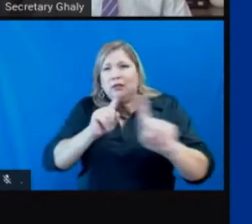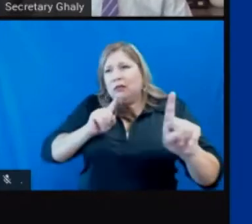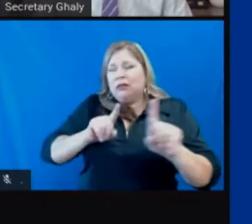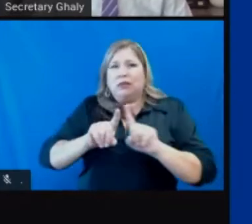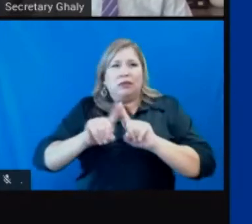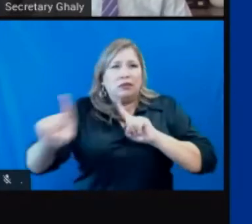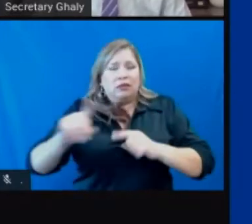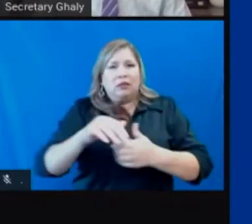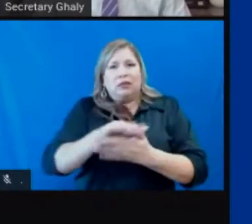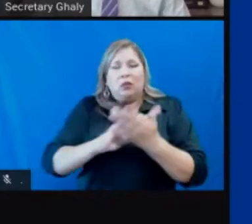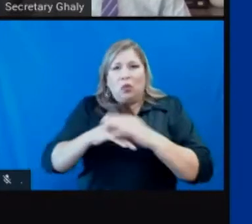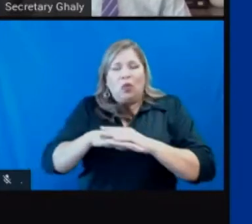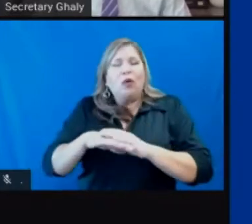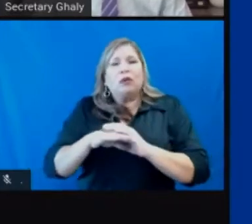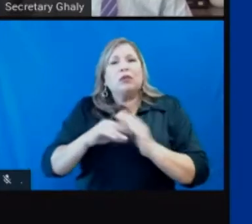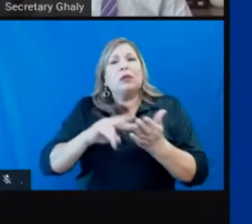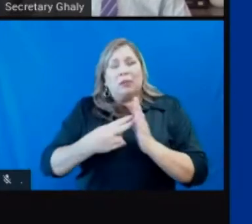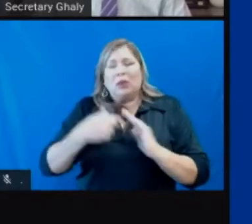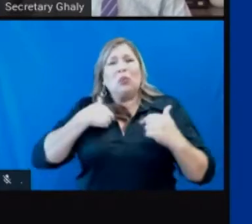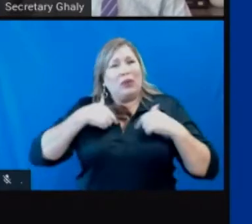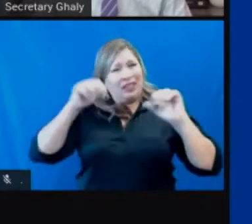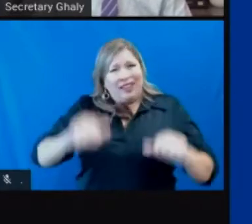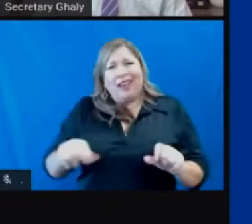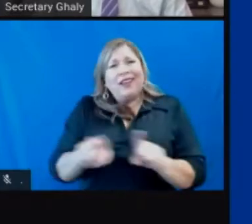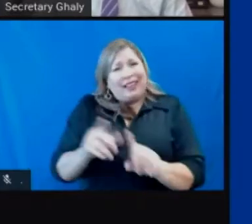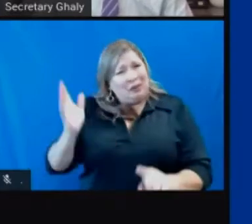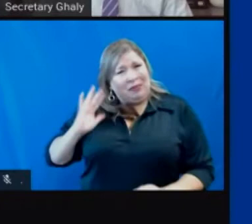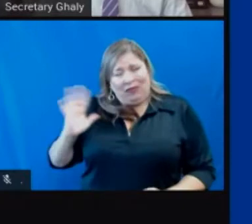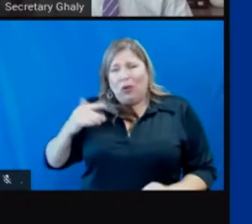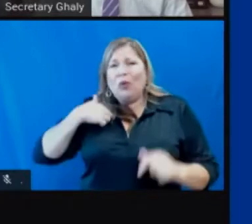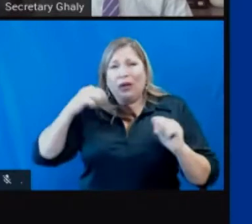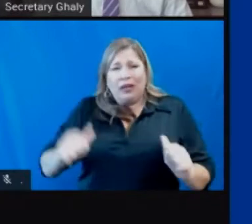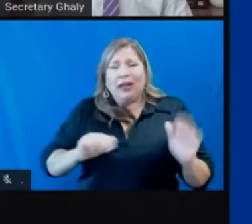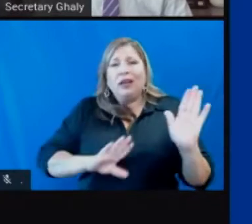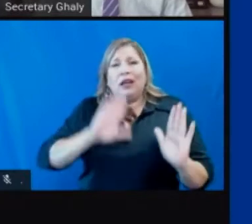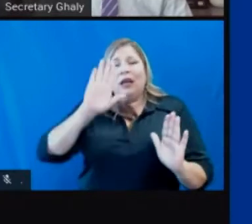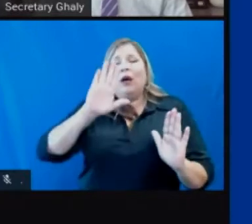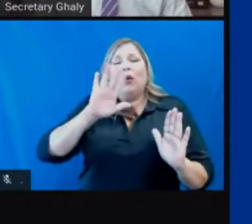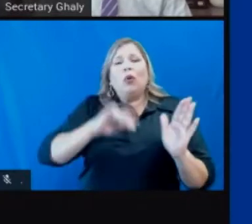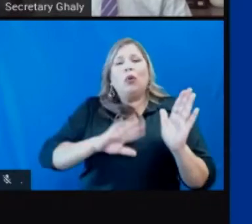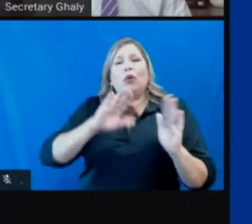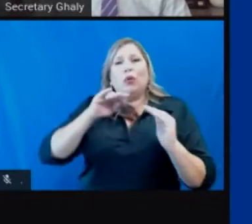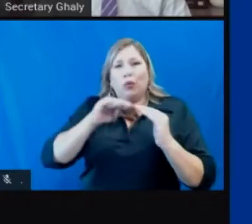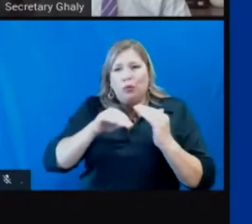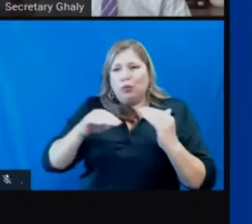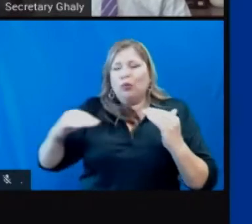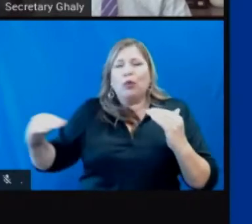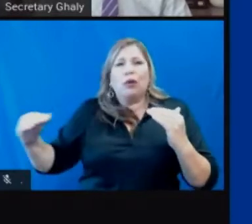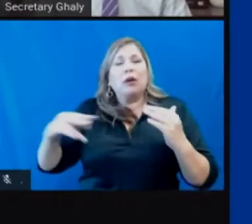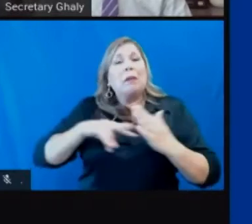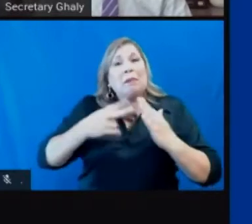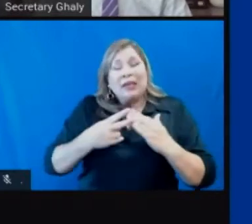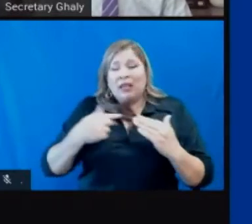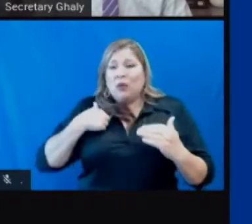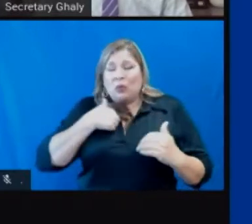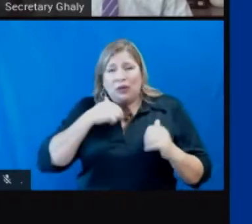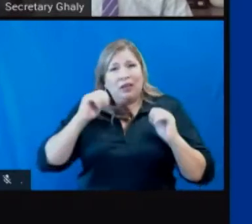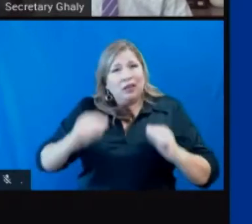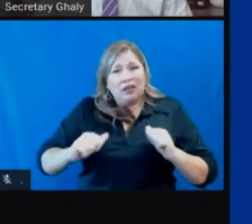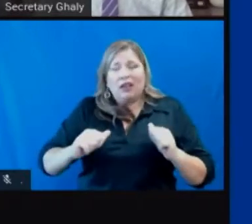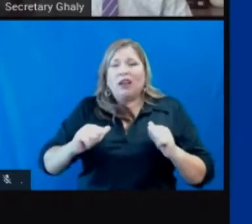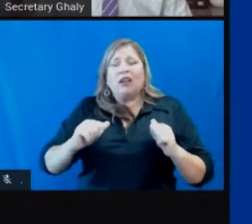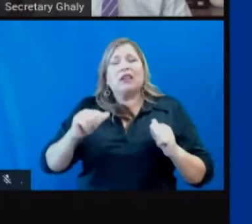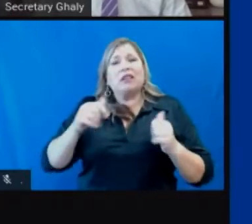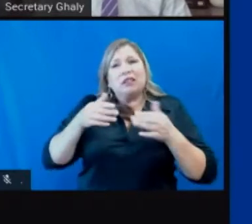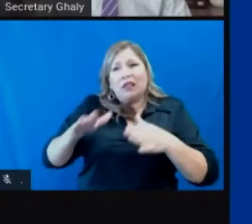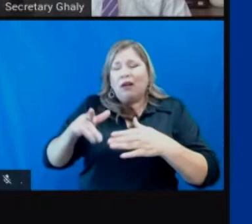this curve down, we can flatten it, we can get it to a point where our healthcare system is able to do what it's intended to do,